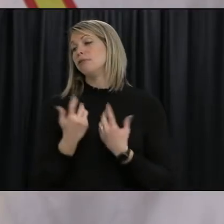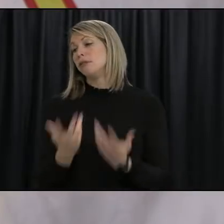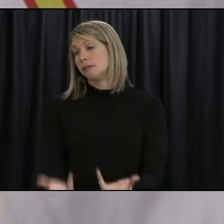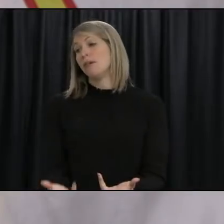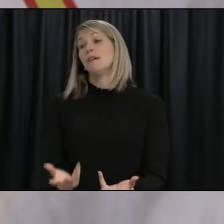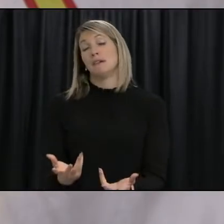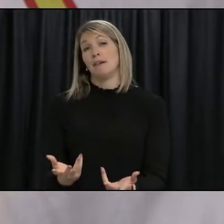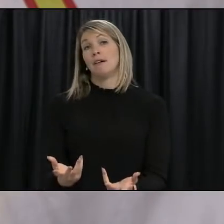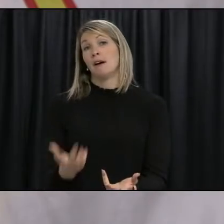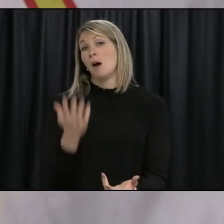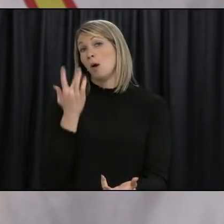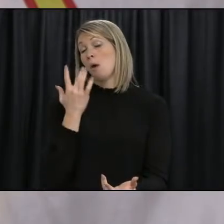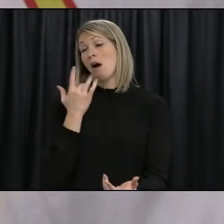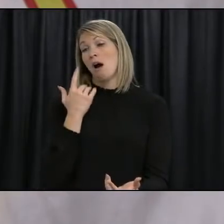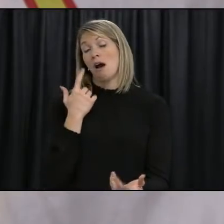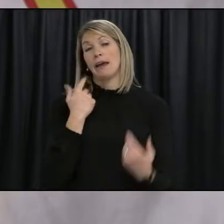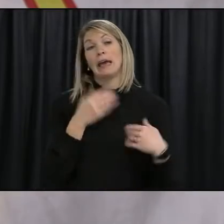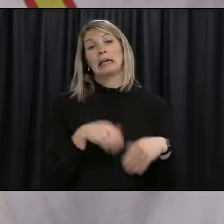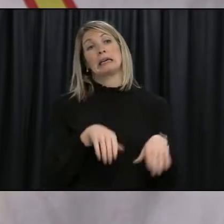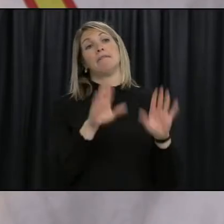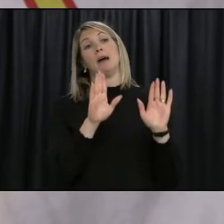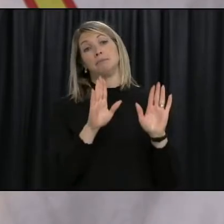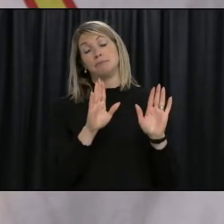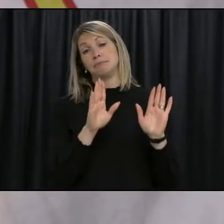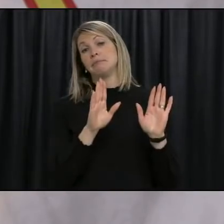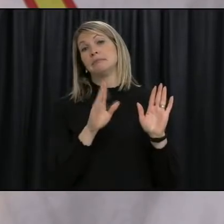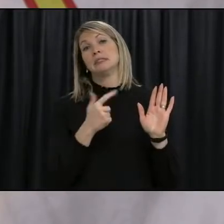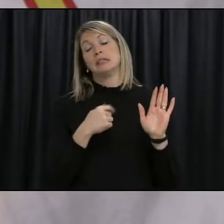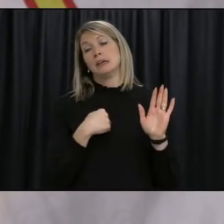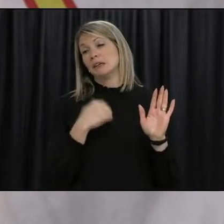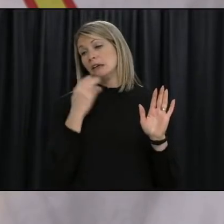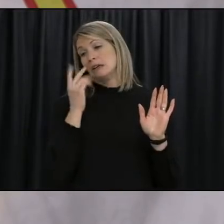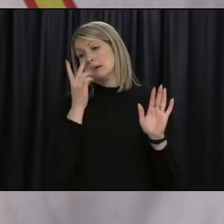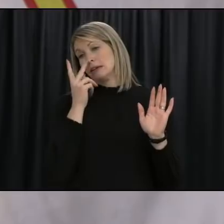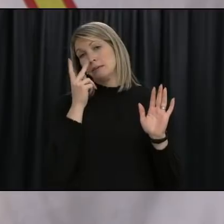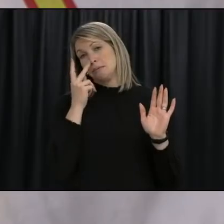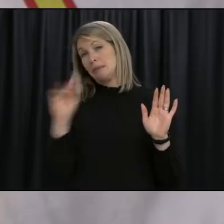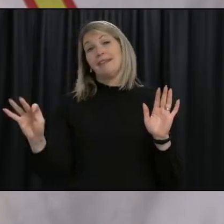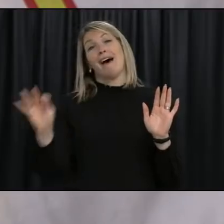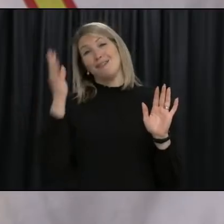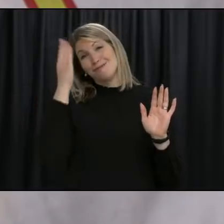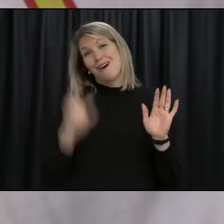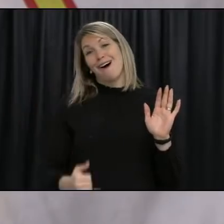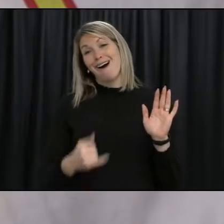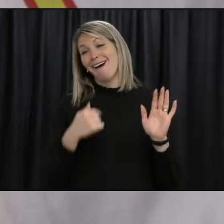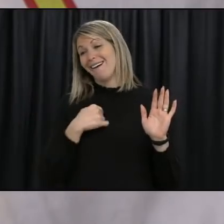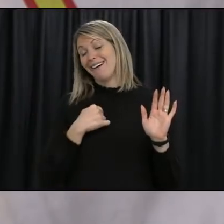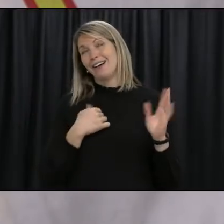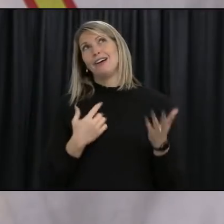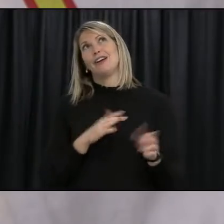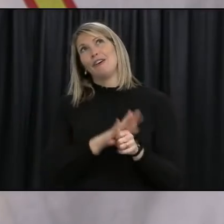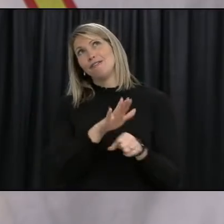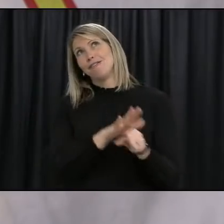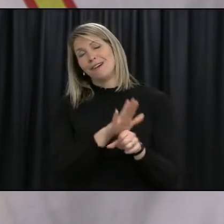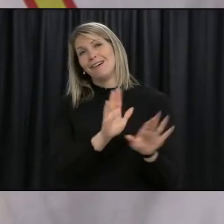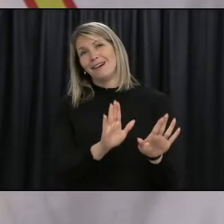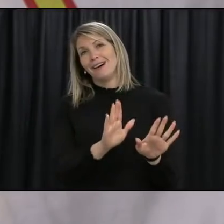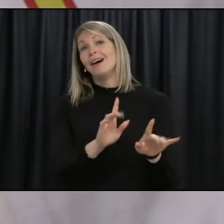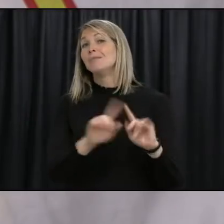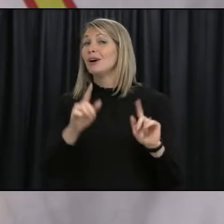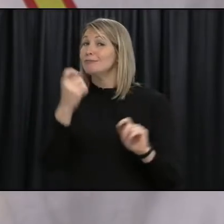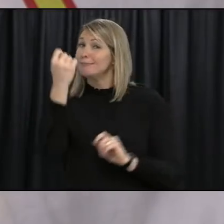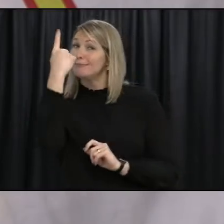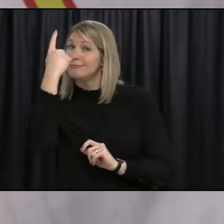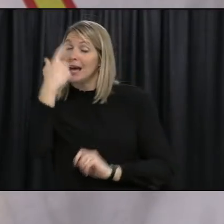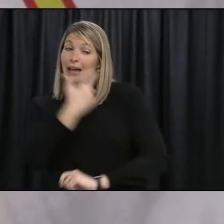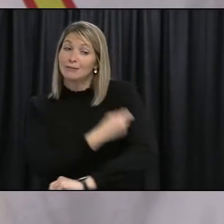pandemic. But a vaccine is on the horizon. We are so close to reaching the other side, and this fills me with hope and optimism